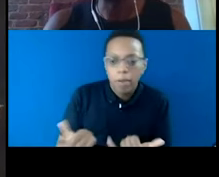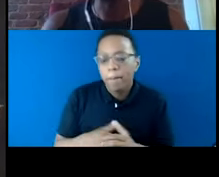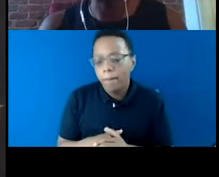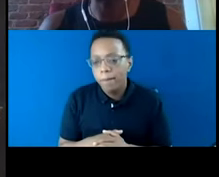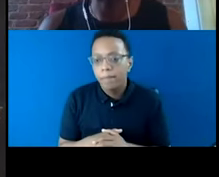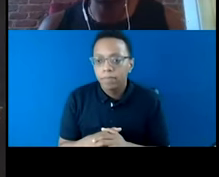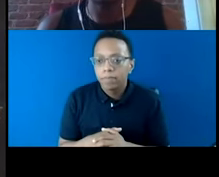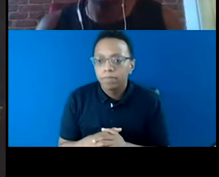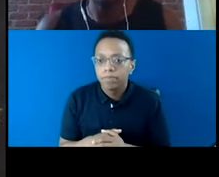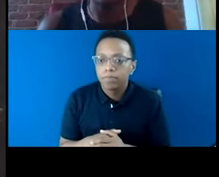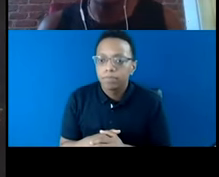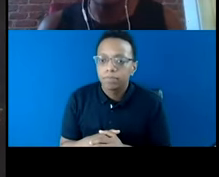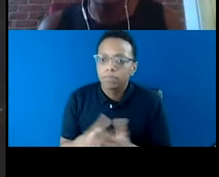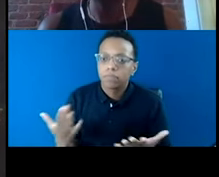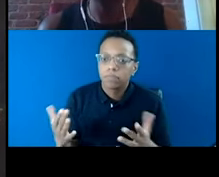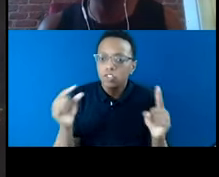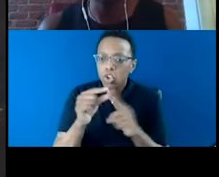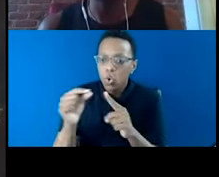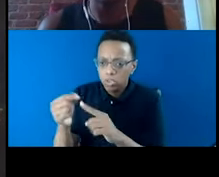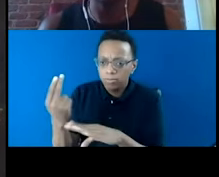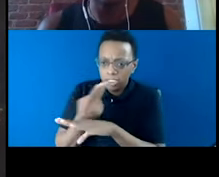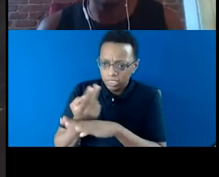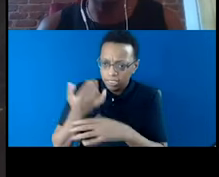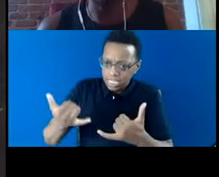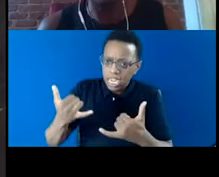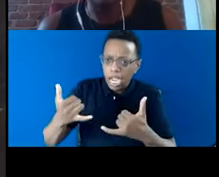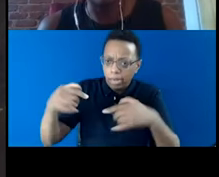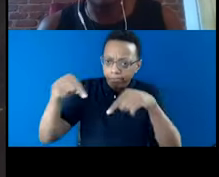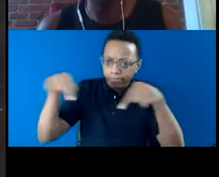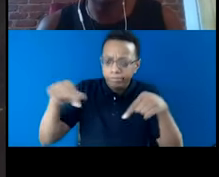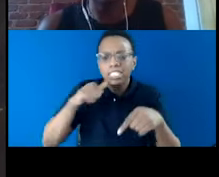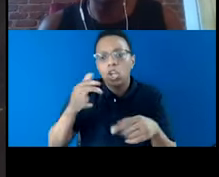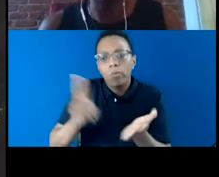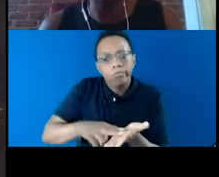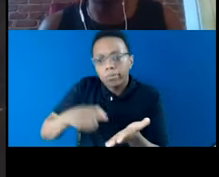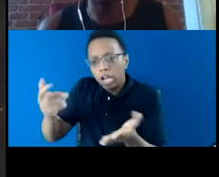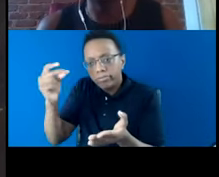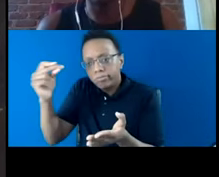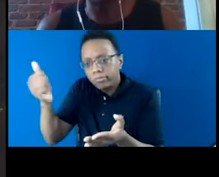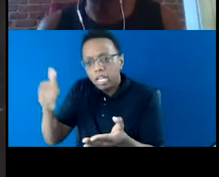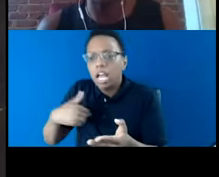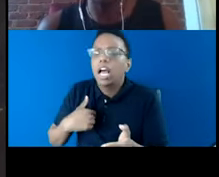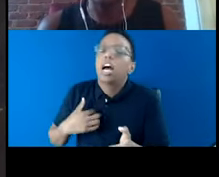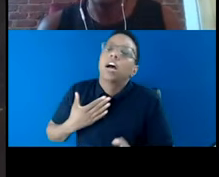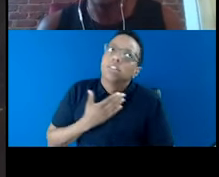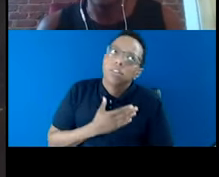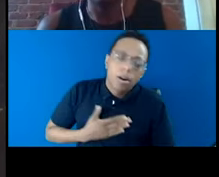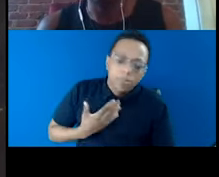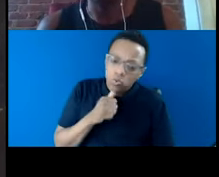So here are some of the words that we'll be using today. Please don't log out immediately. I swear I'm not going to be using all of them in a